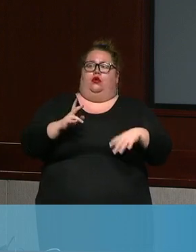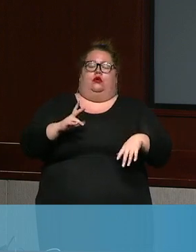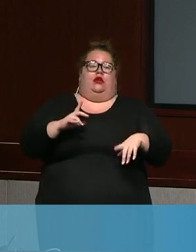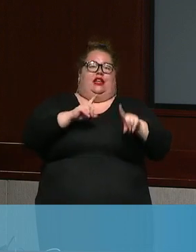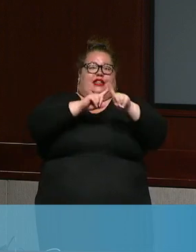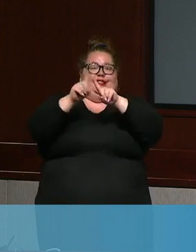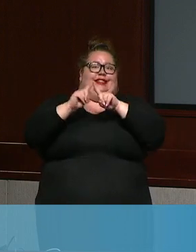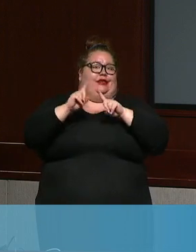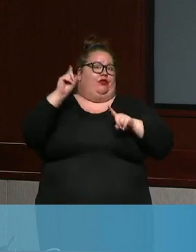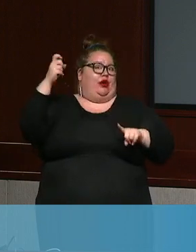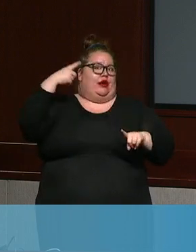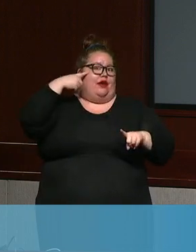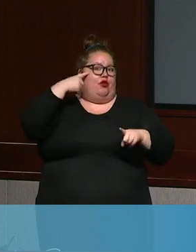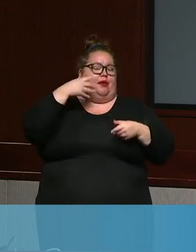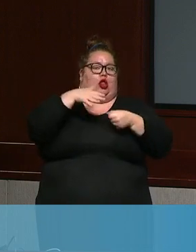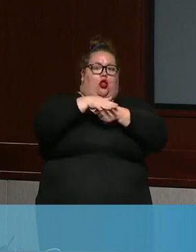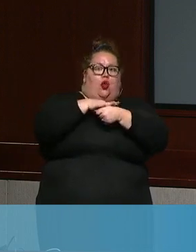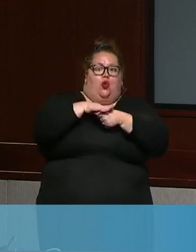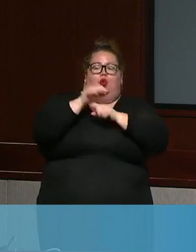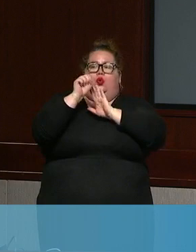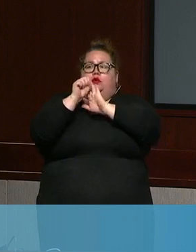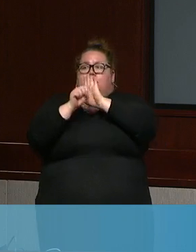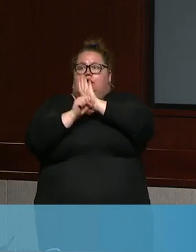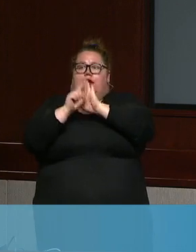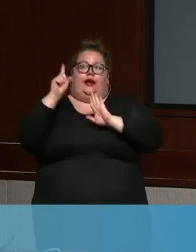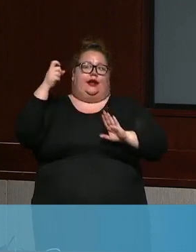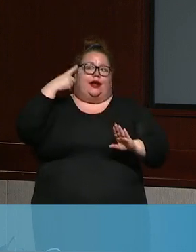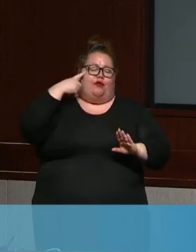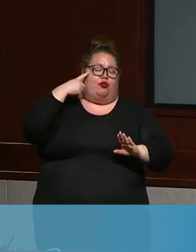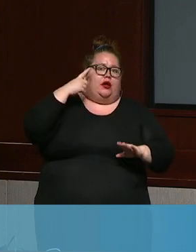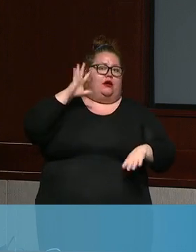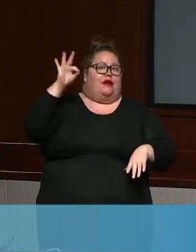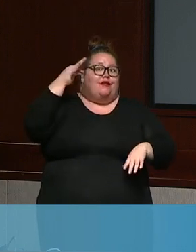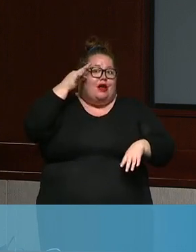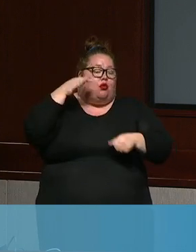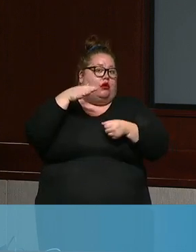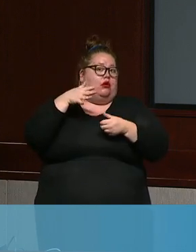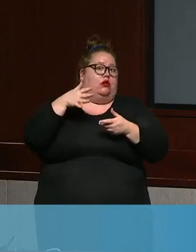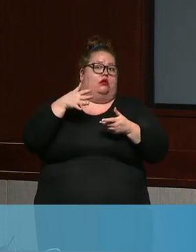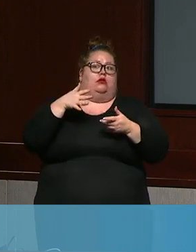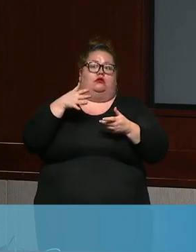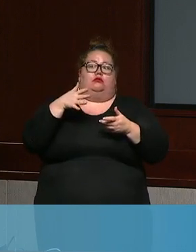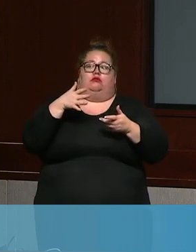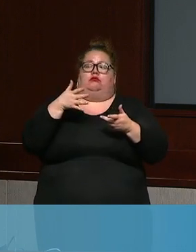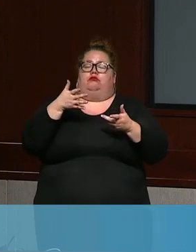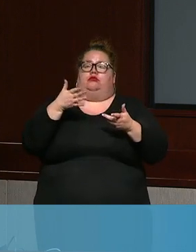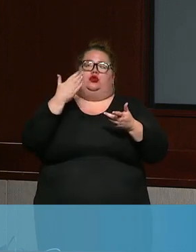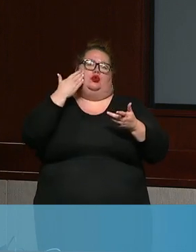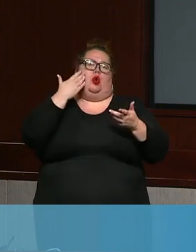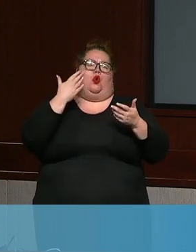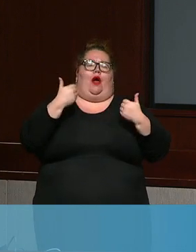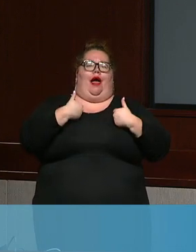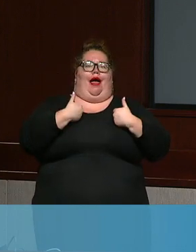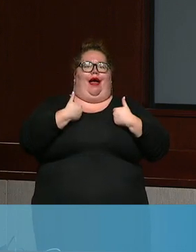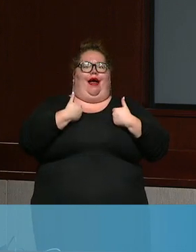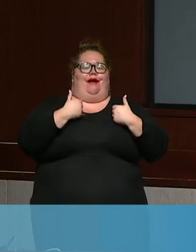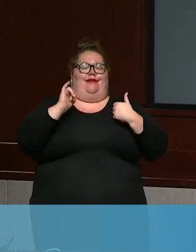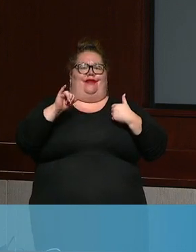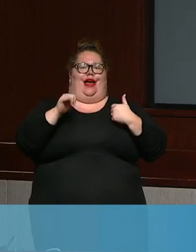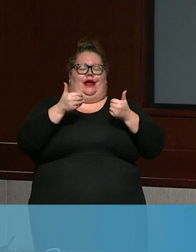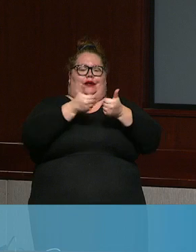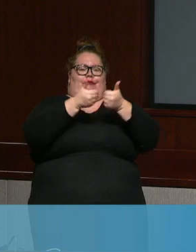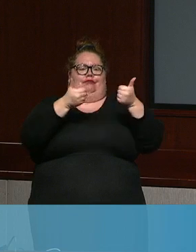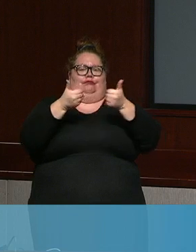local governments and state governments, or whether it's local, state, or federal, there's a bit of a gap,